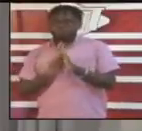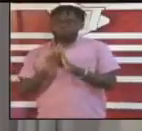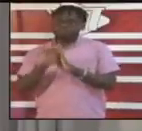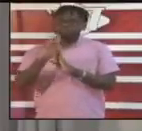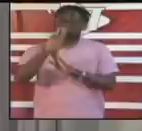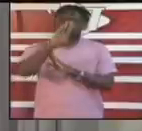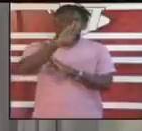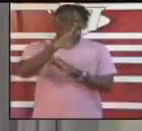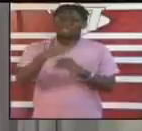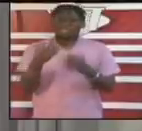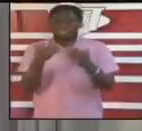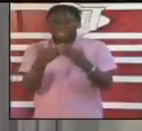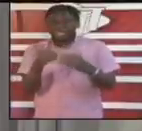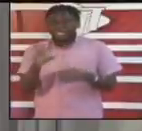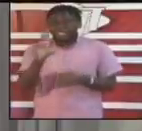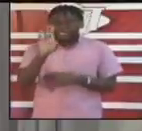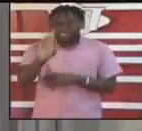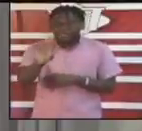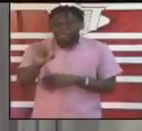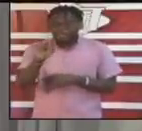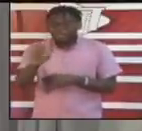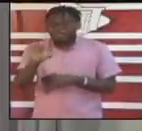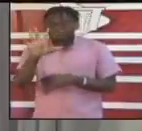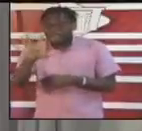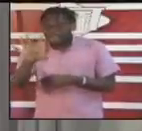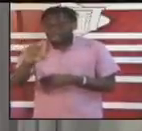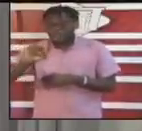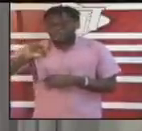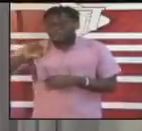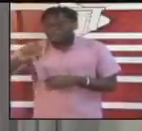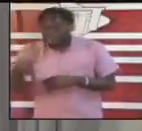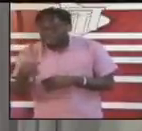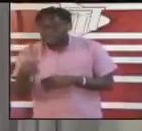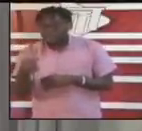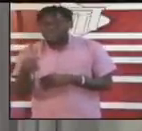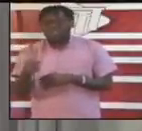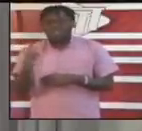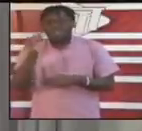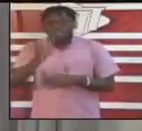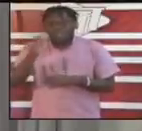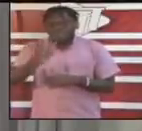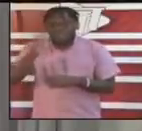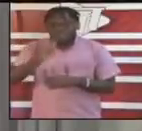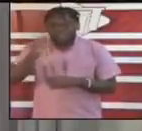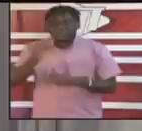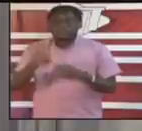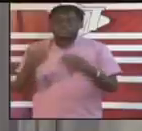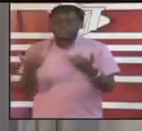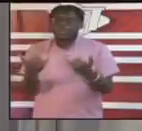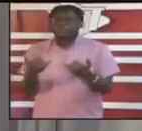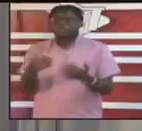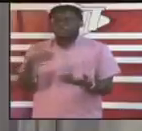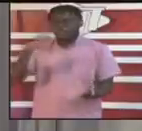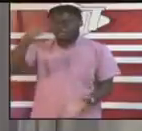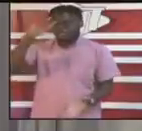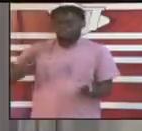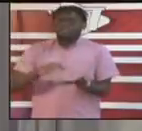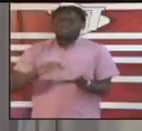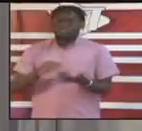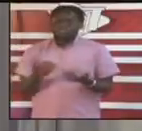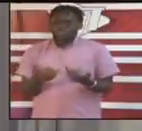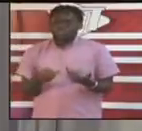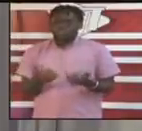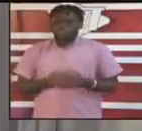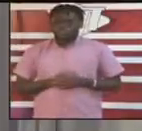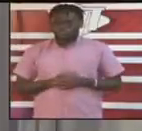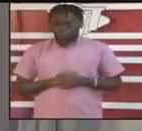per day. So while deaths are coming down, the number of confirmed cases keeps on rising and